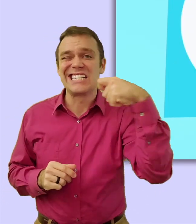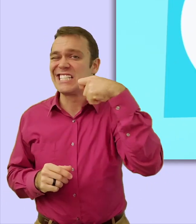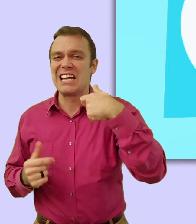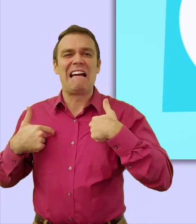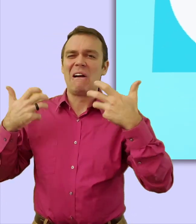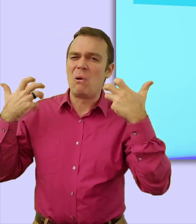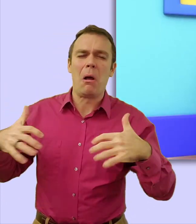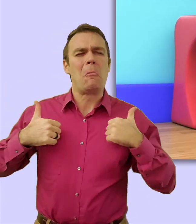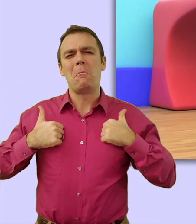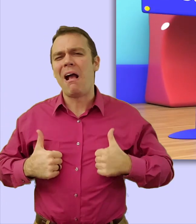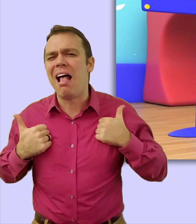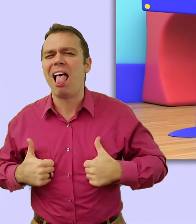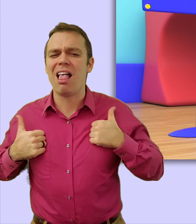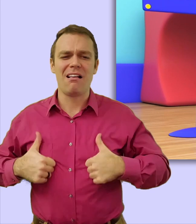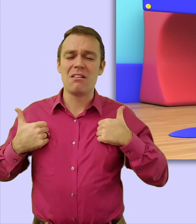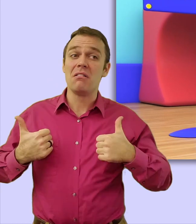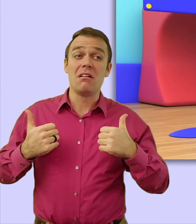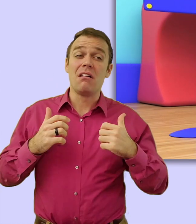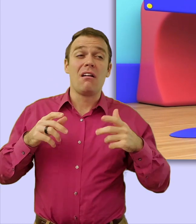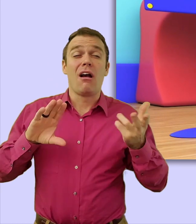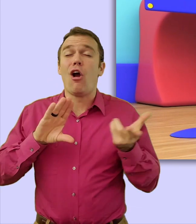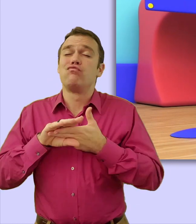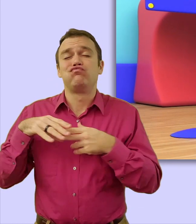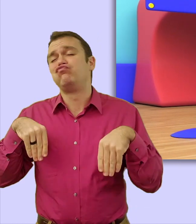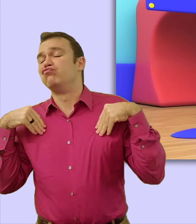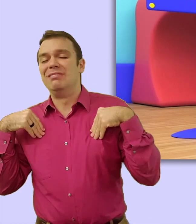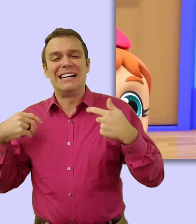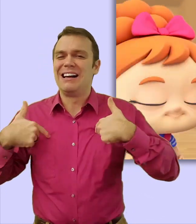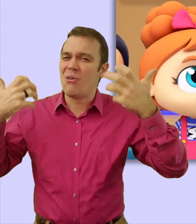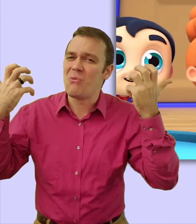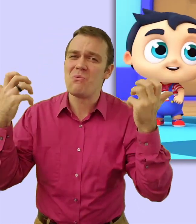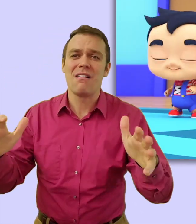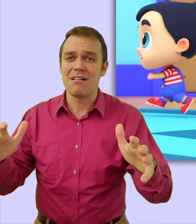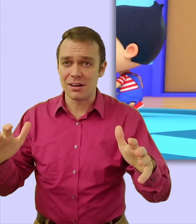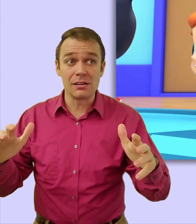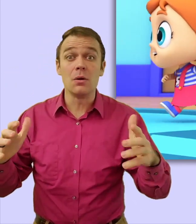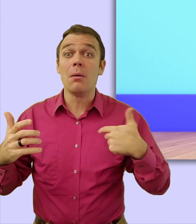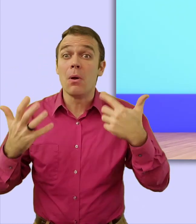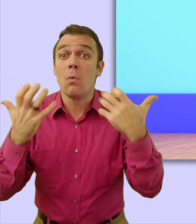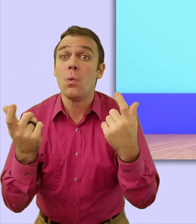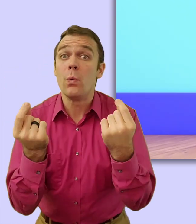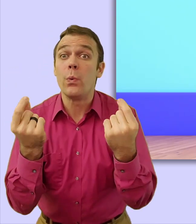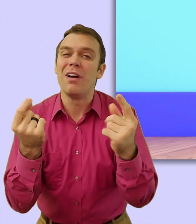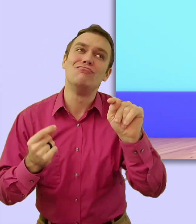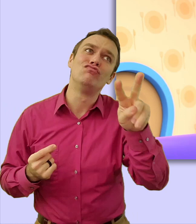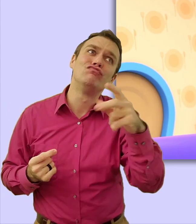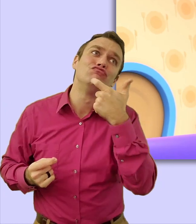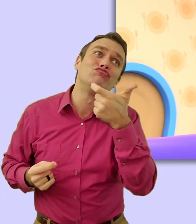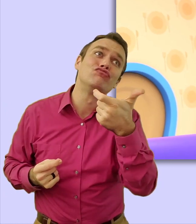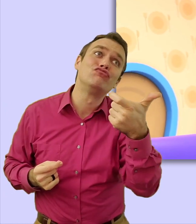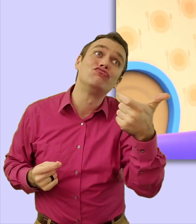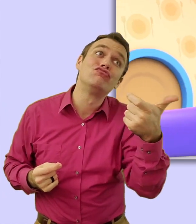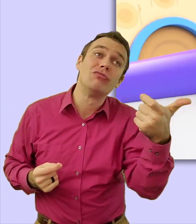brush my teeth or take a bath or go to sleep. I just wanna watch